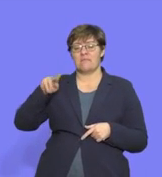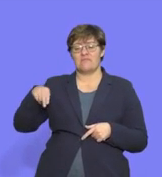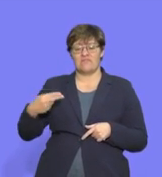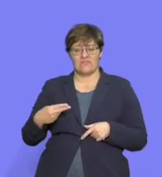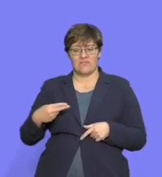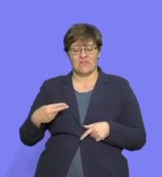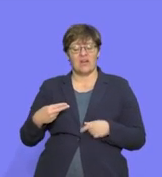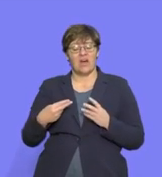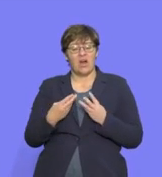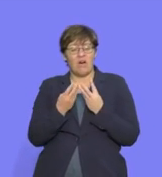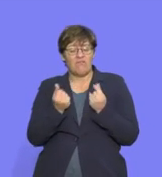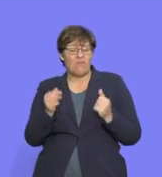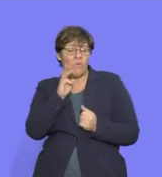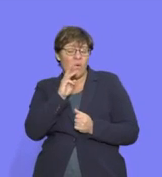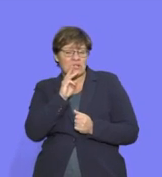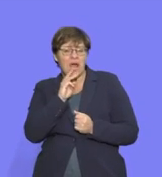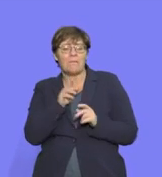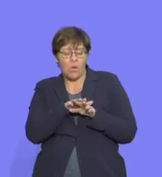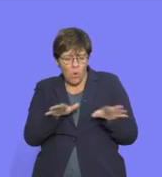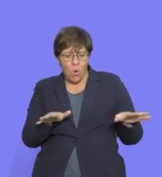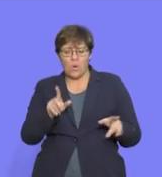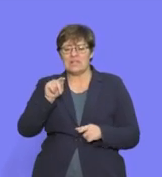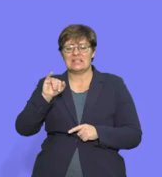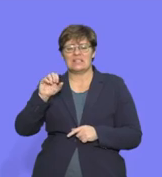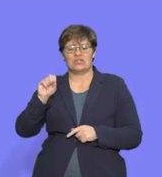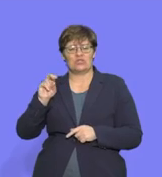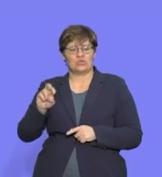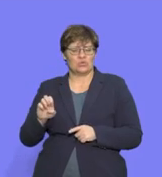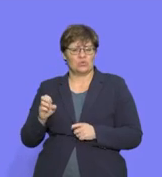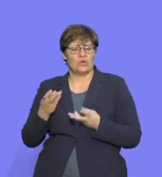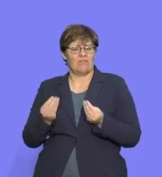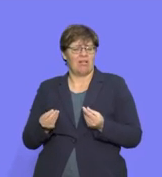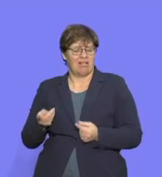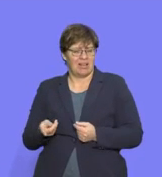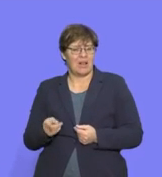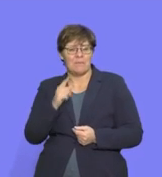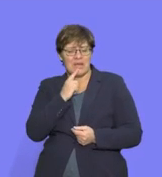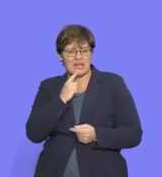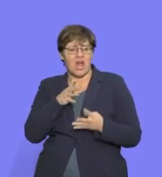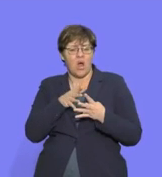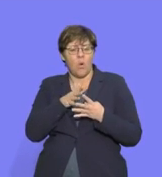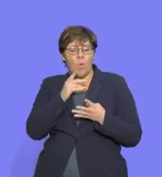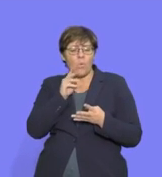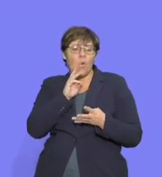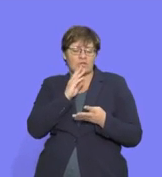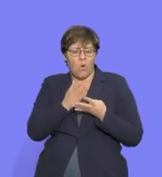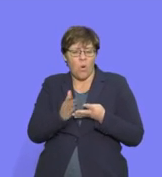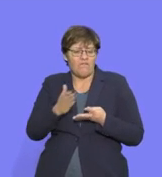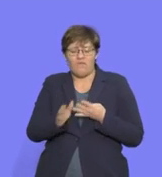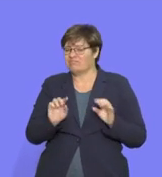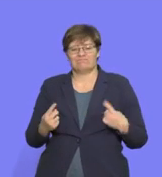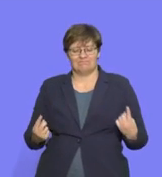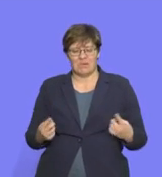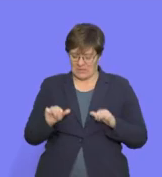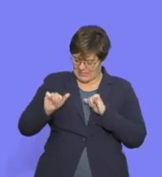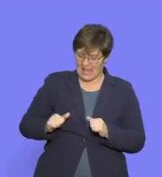fluid is going into the tissue fluid, and what is not happening? This drainage. It means that